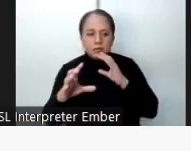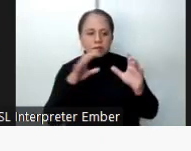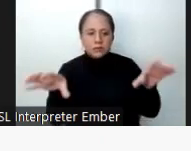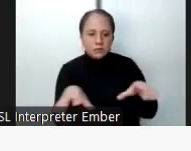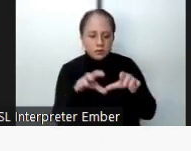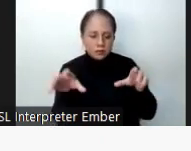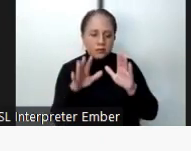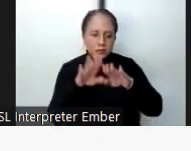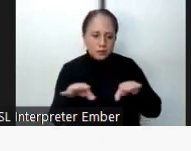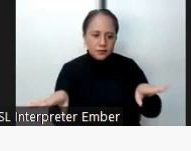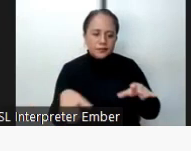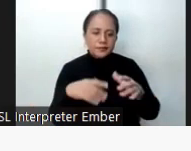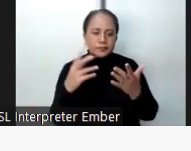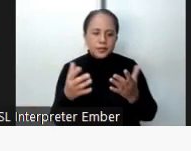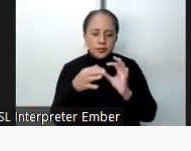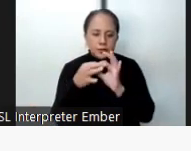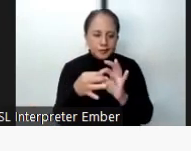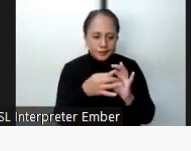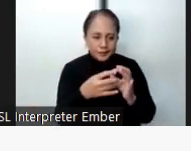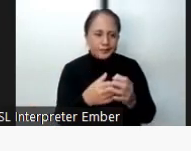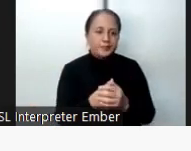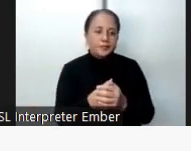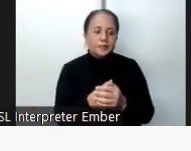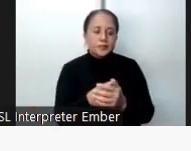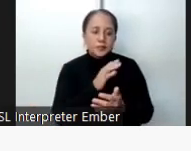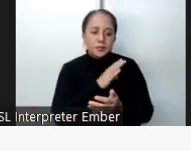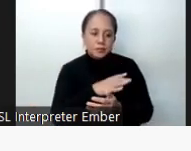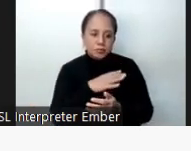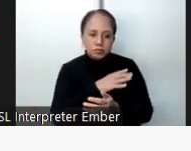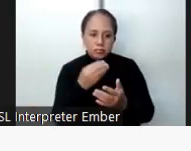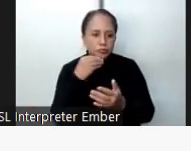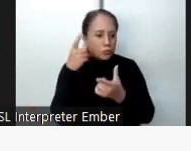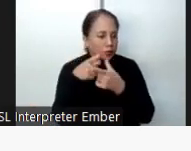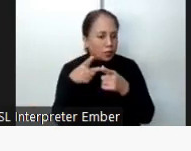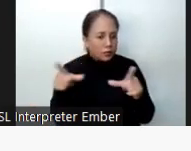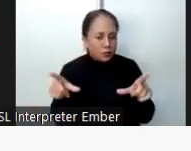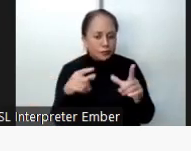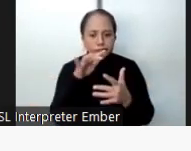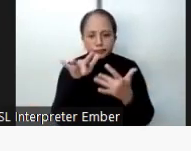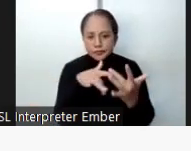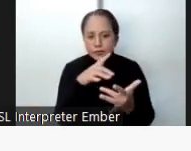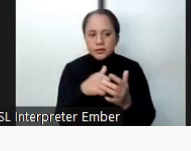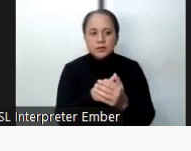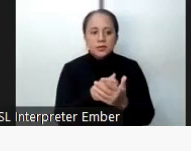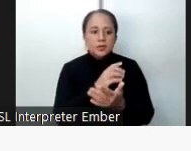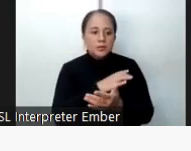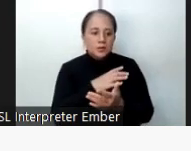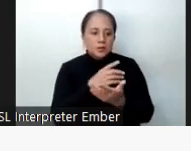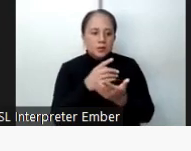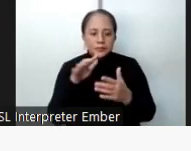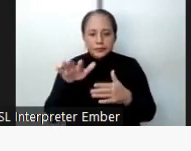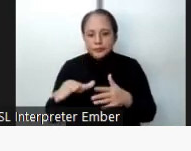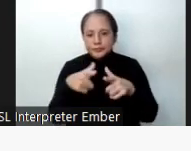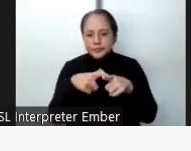activities children regularly engage in, the characteristics of home language interactions, and the characteristics of